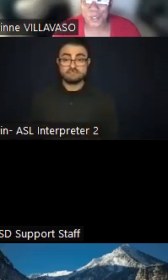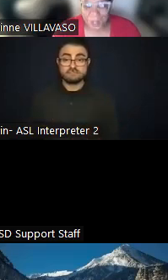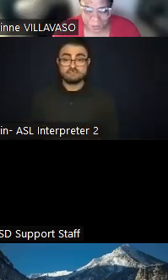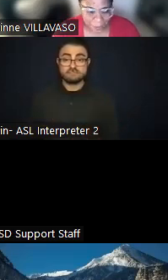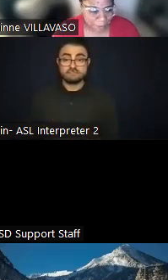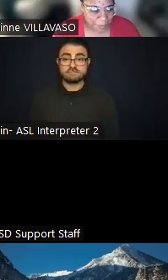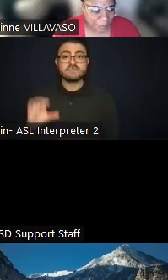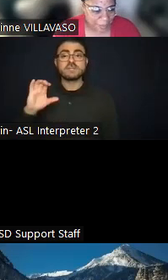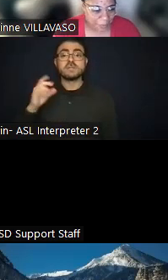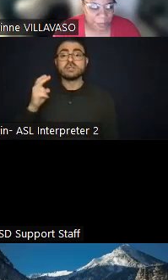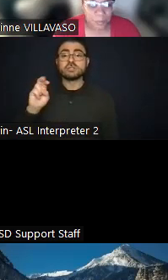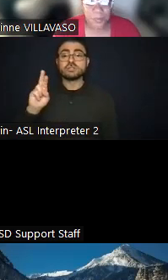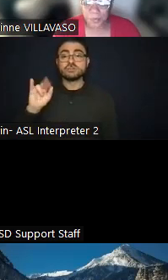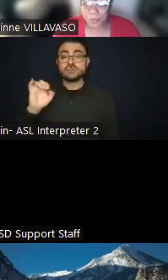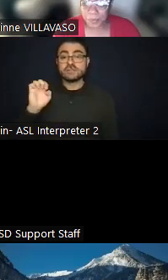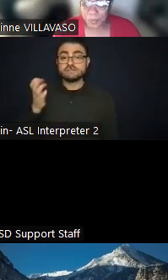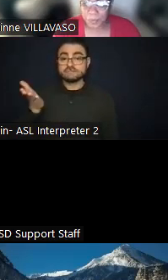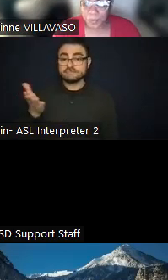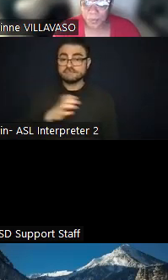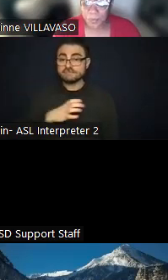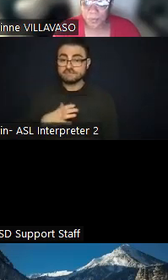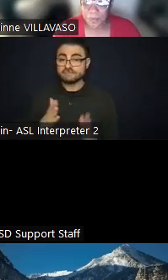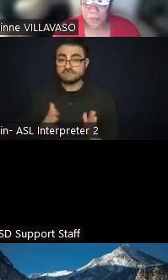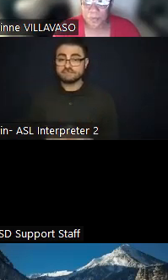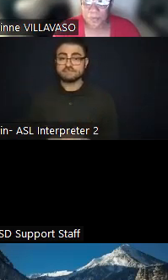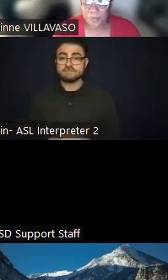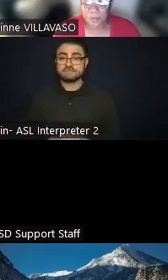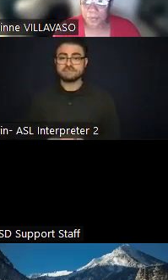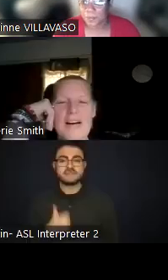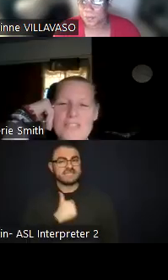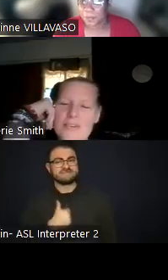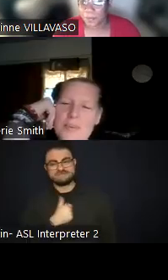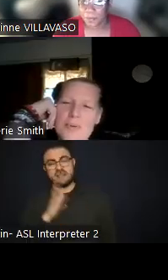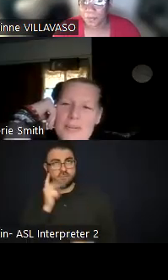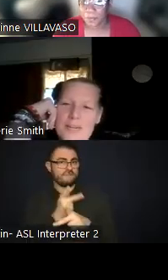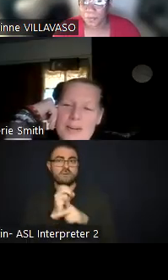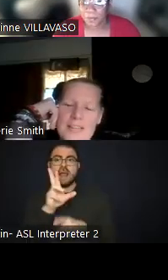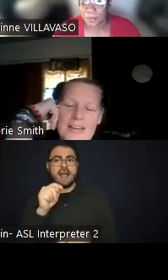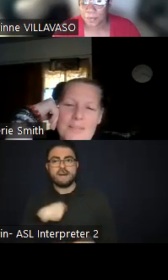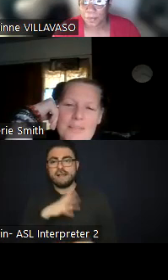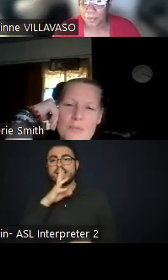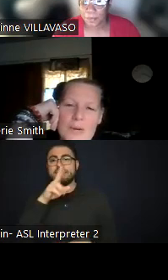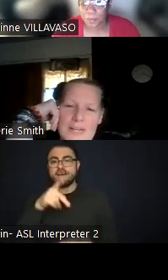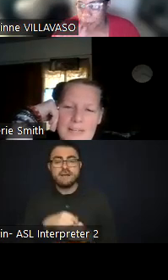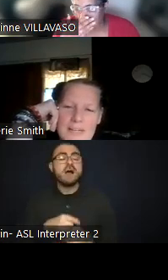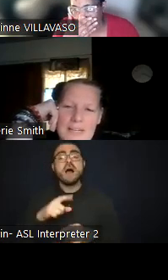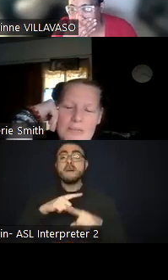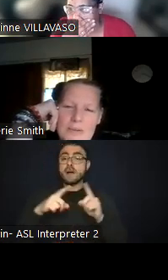Commissioner Cherie. Yeah. Please. Sorry. I'll get this figured out. I do remember when he brought that up,